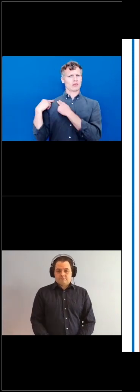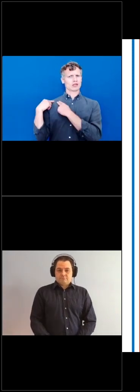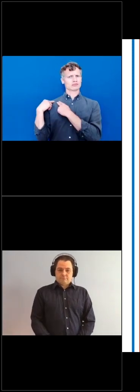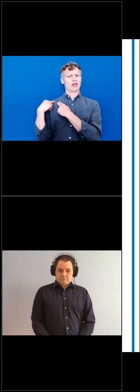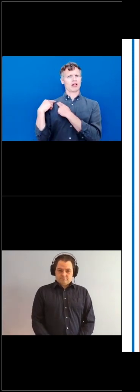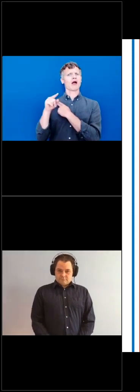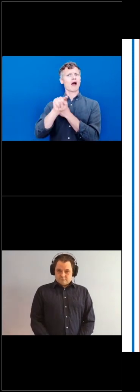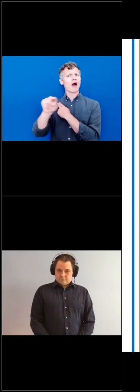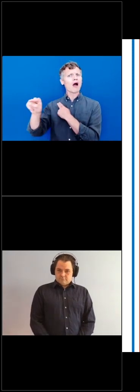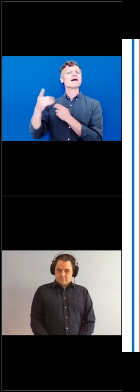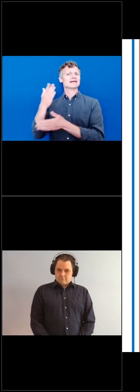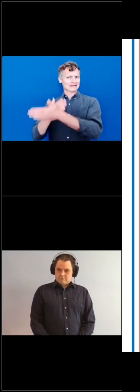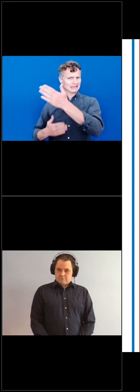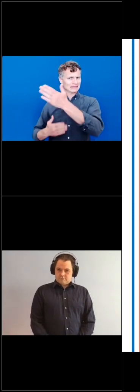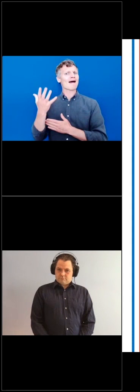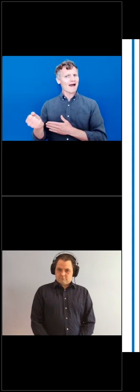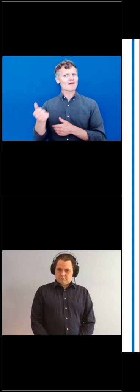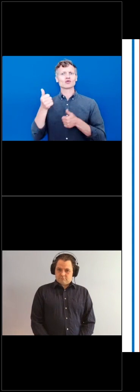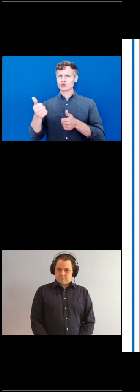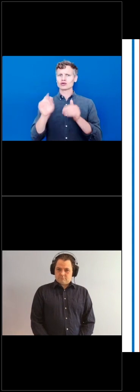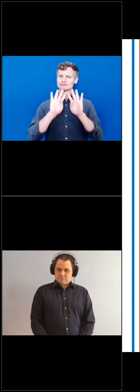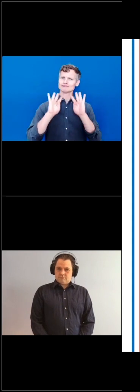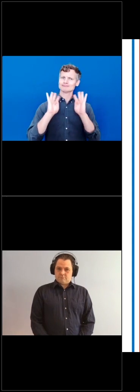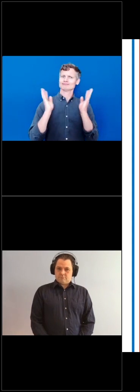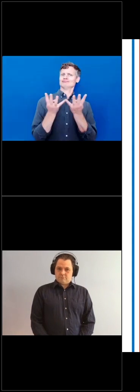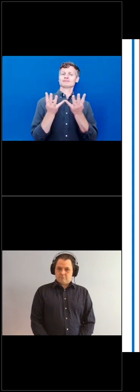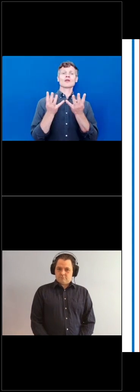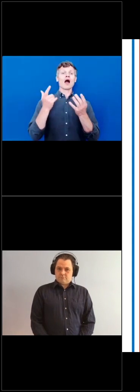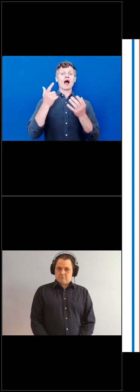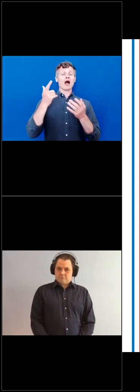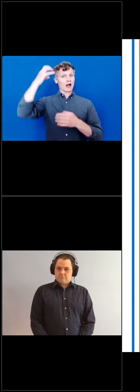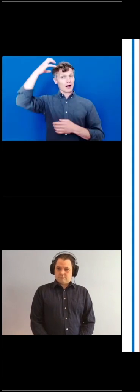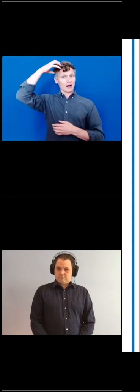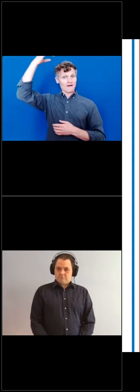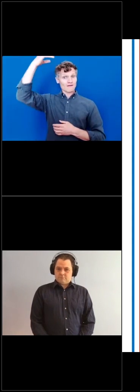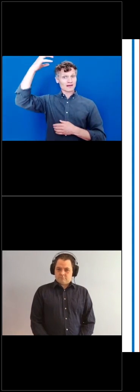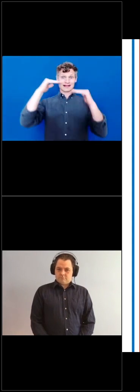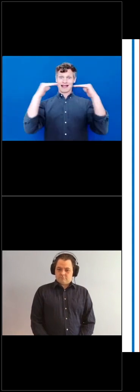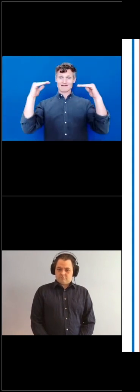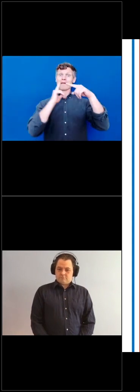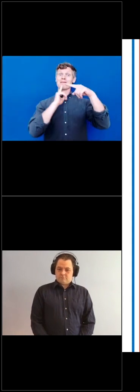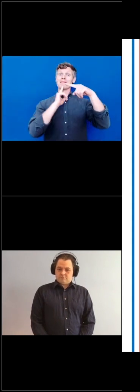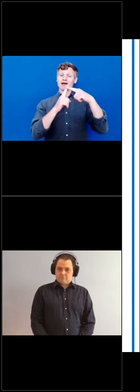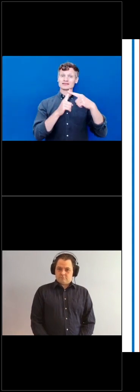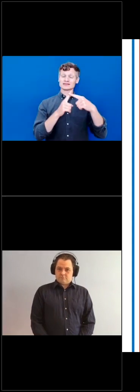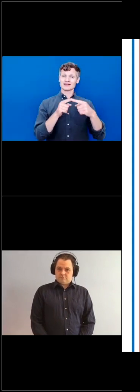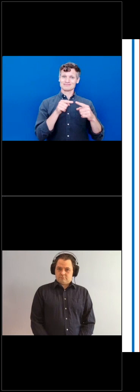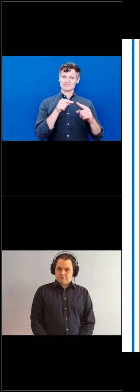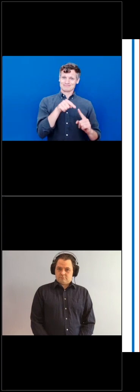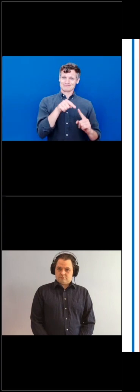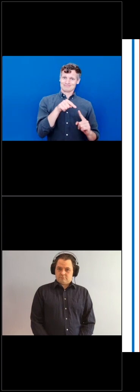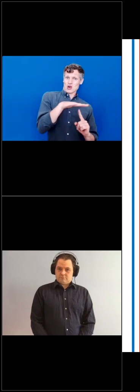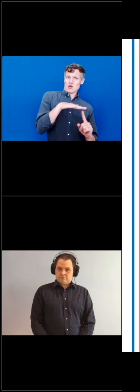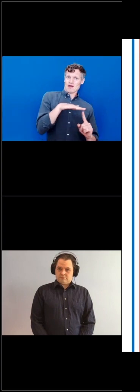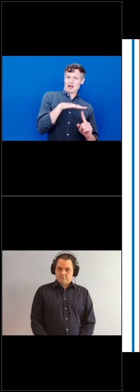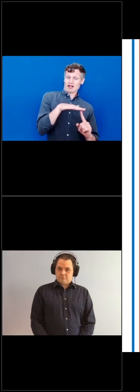non-health actors at the national and a local level, with the government being the primary stakeholders. So